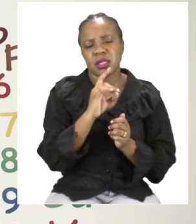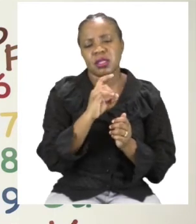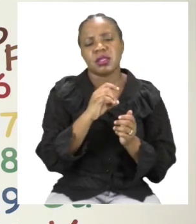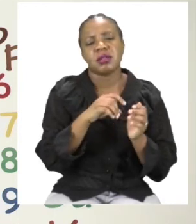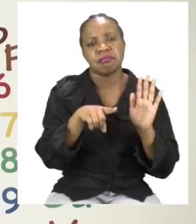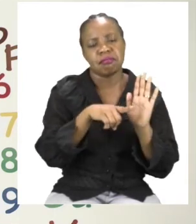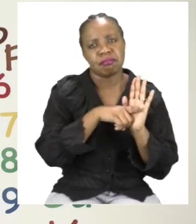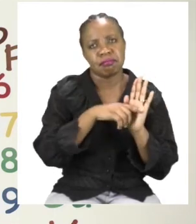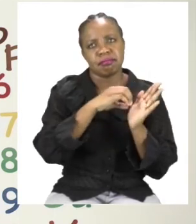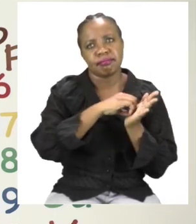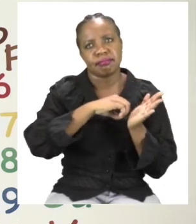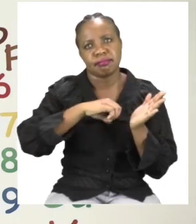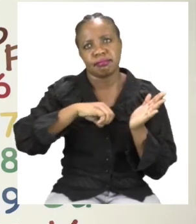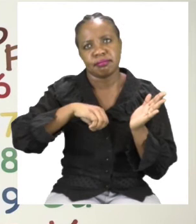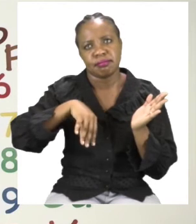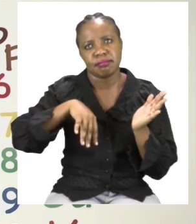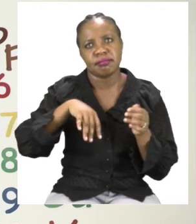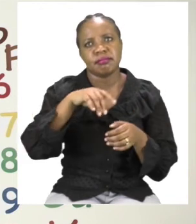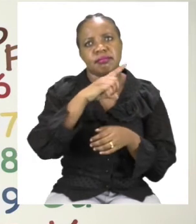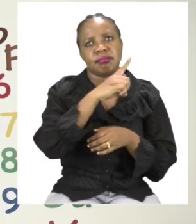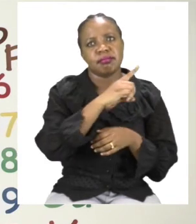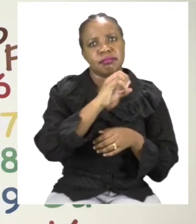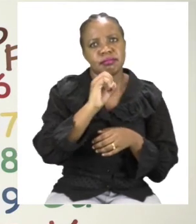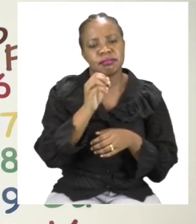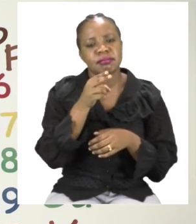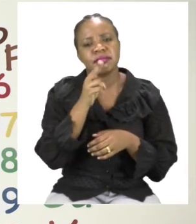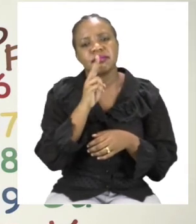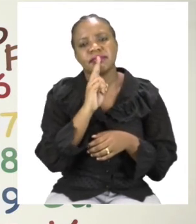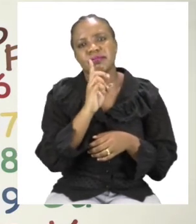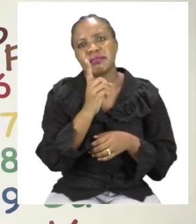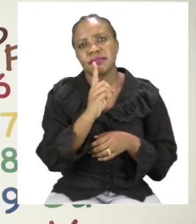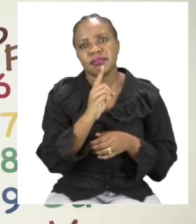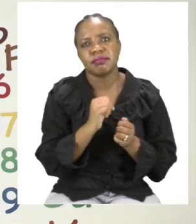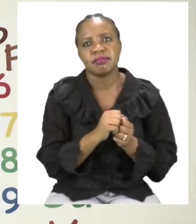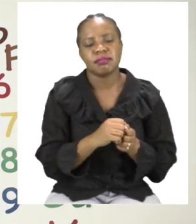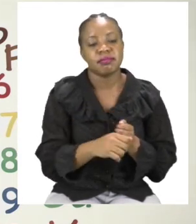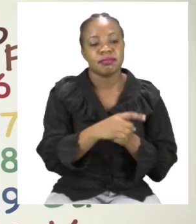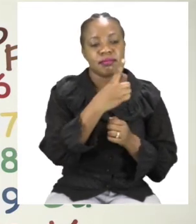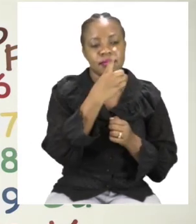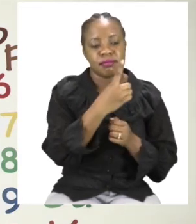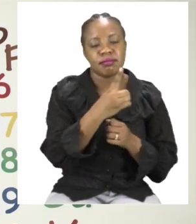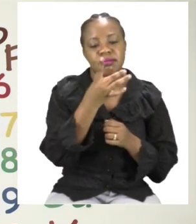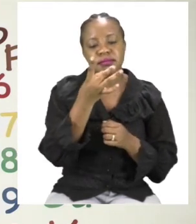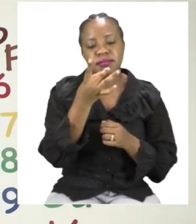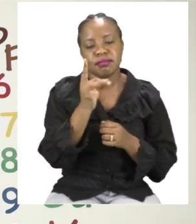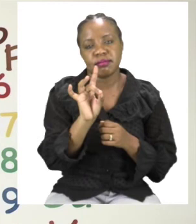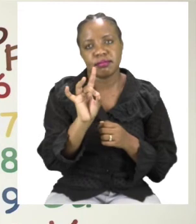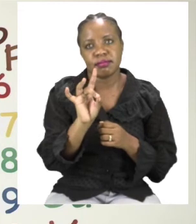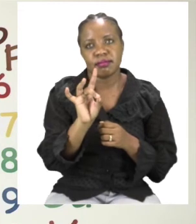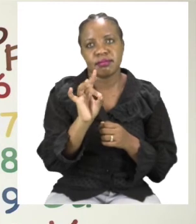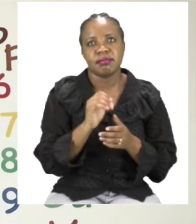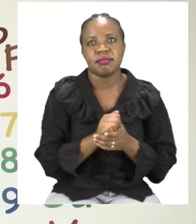10 equals 18. So we're going to write our